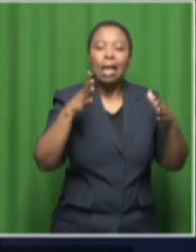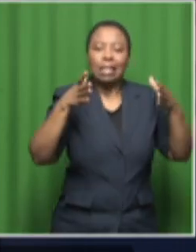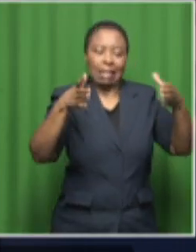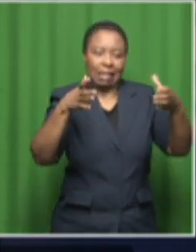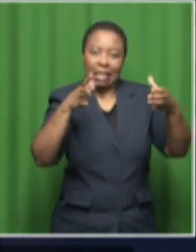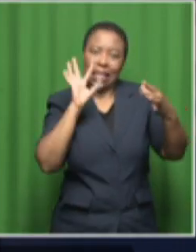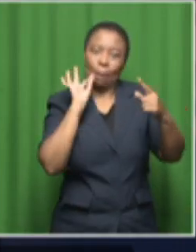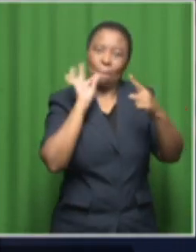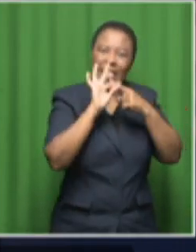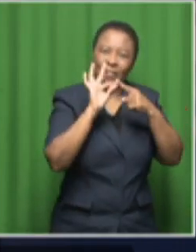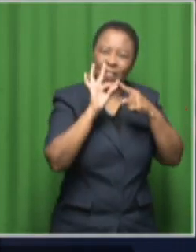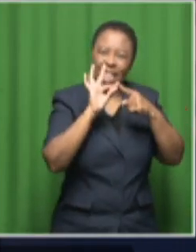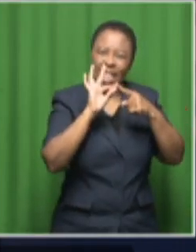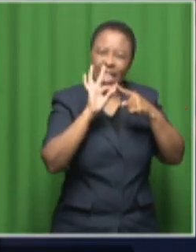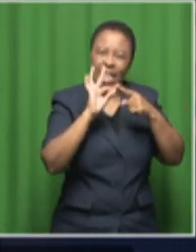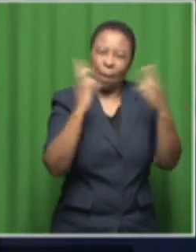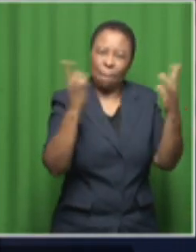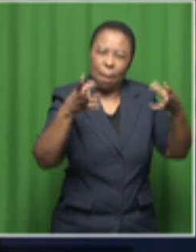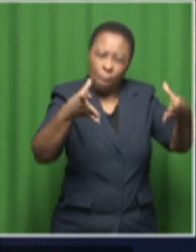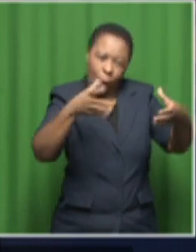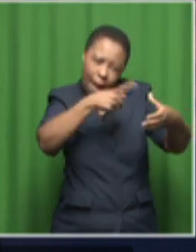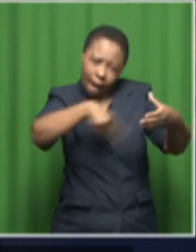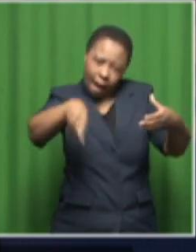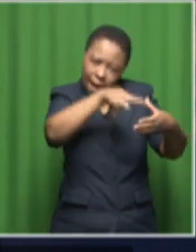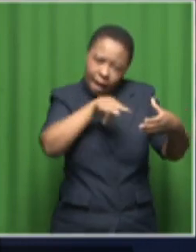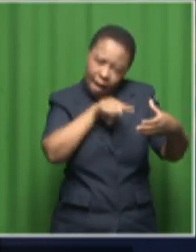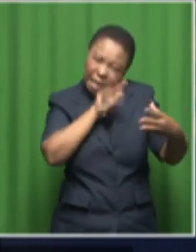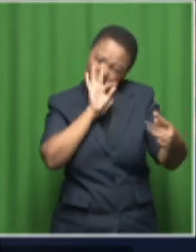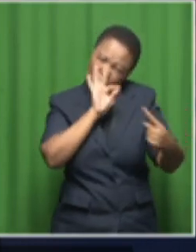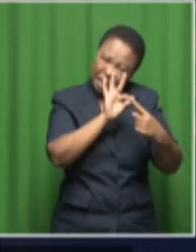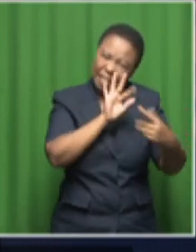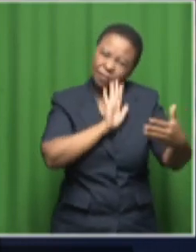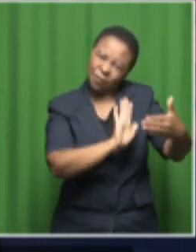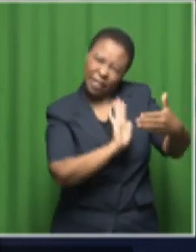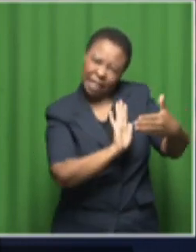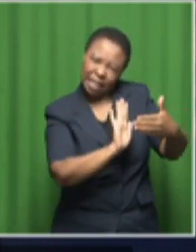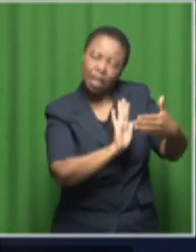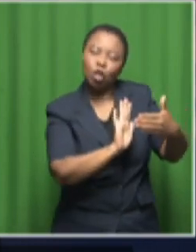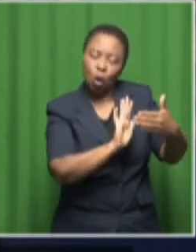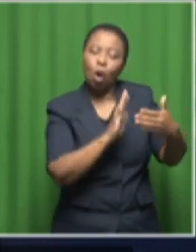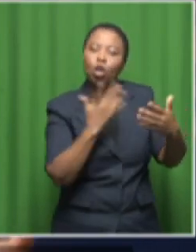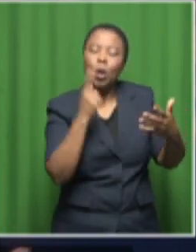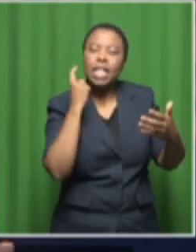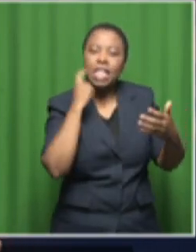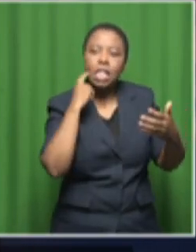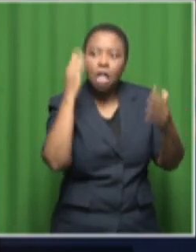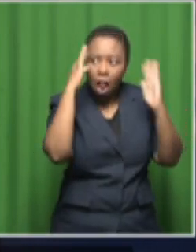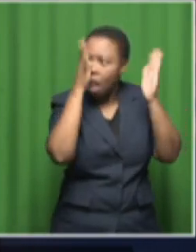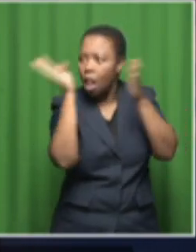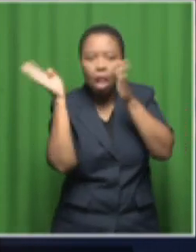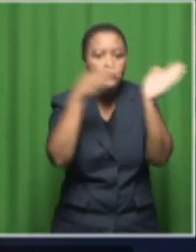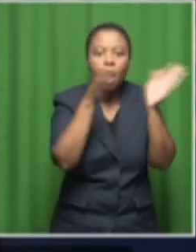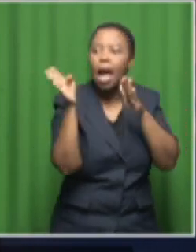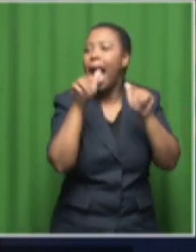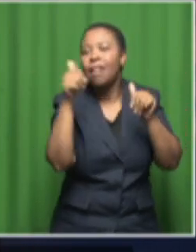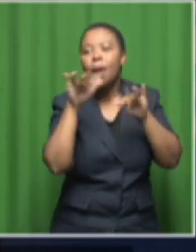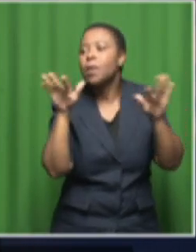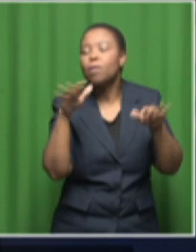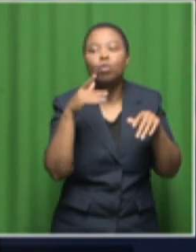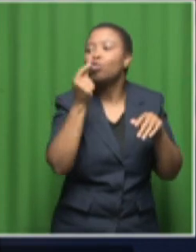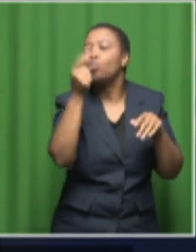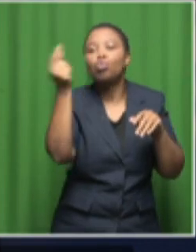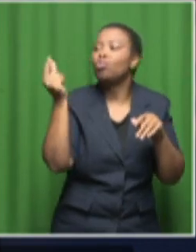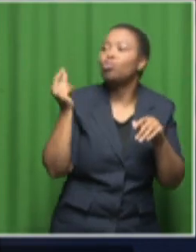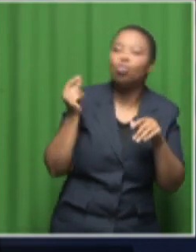a very specific community. So as you go along the journey, you find that it's easy to get distracted by what other players are doing, and we'll often get